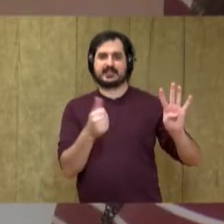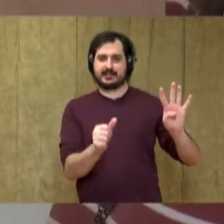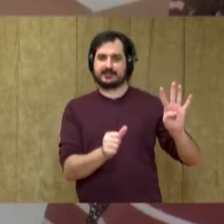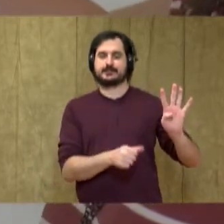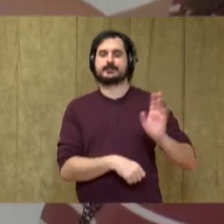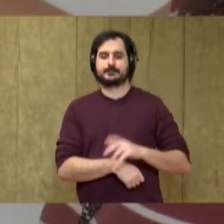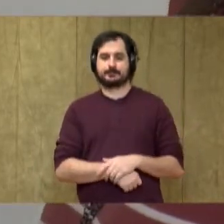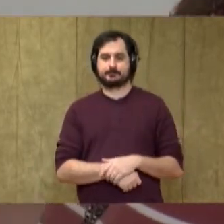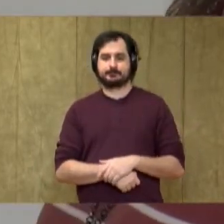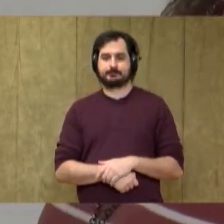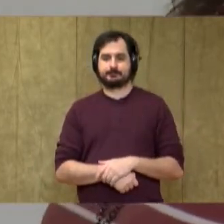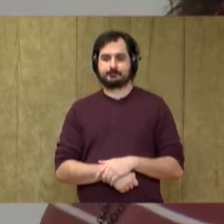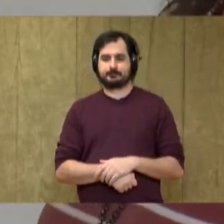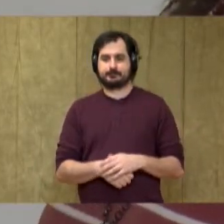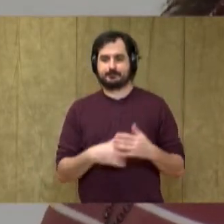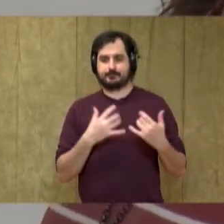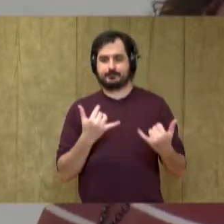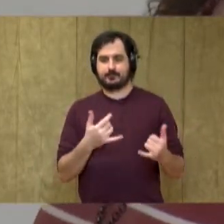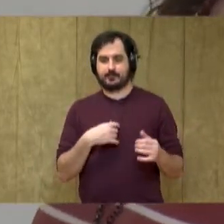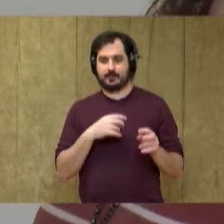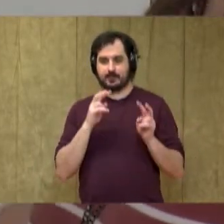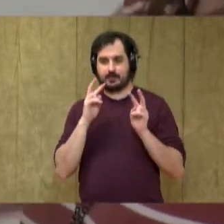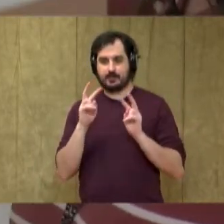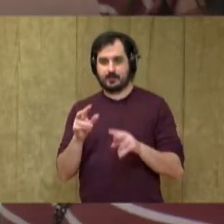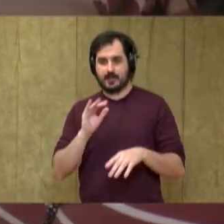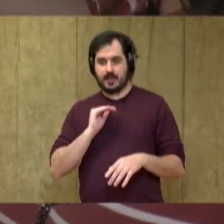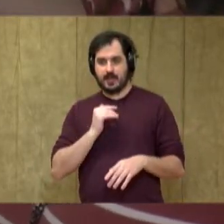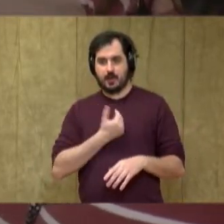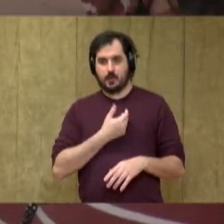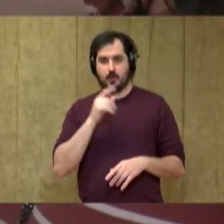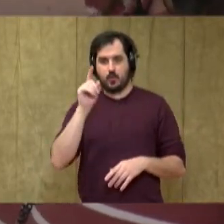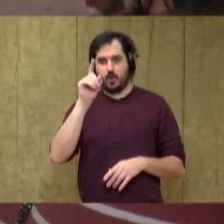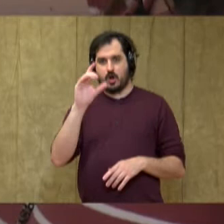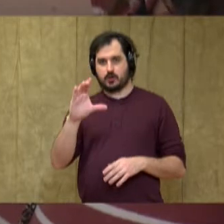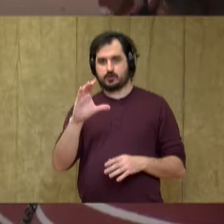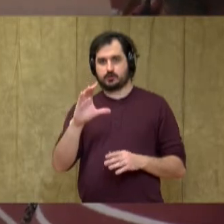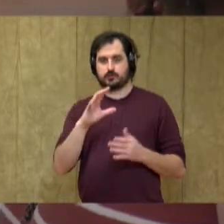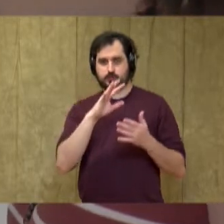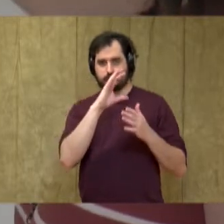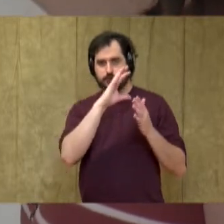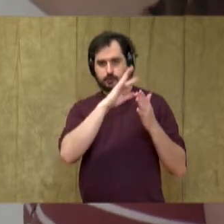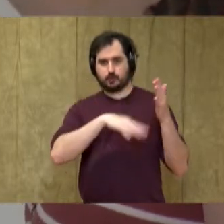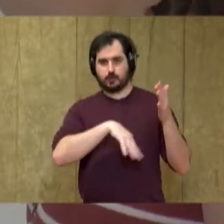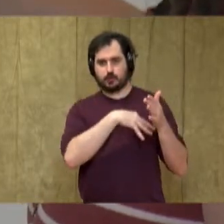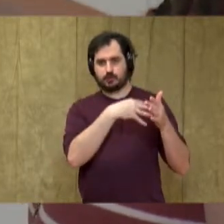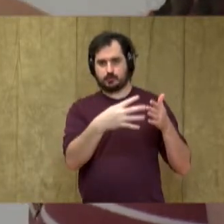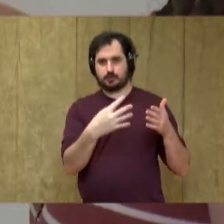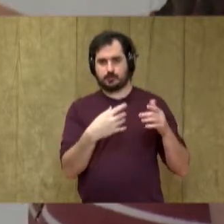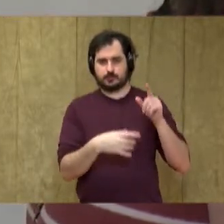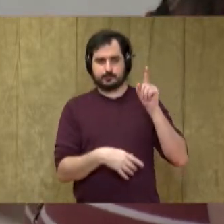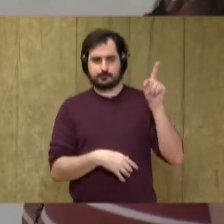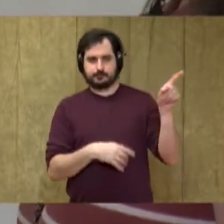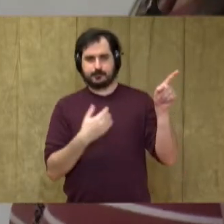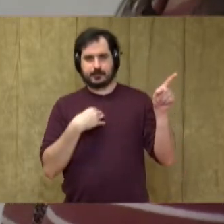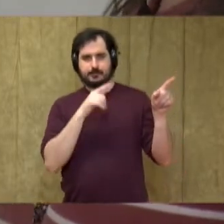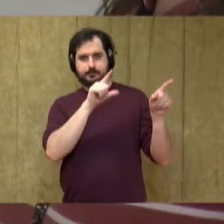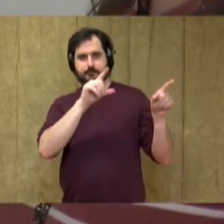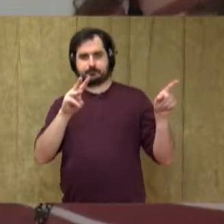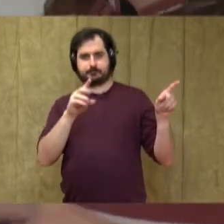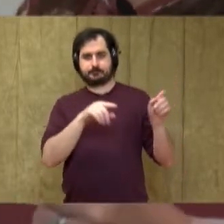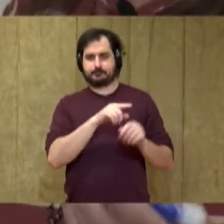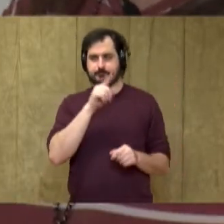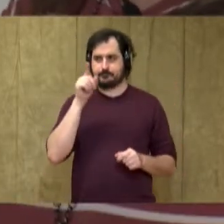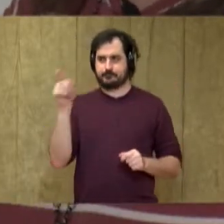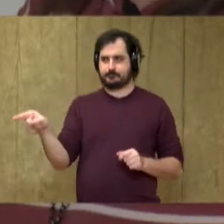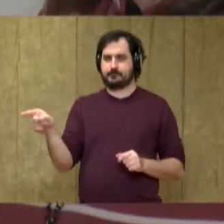look at our hundredths chart. We have 26 hundredths right here and 4 tenths over